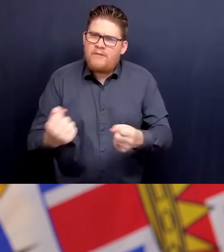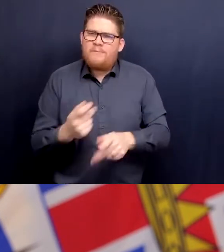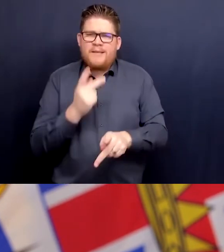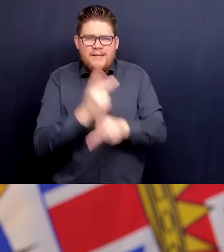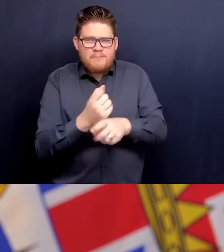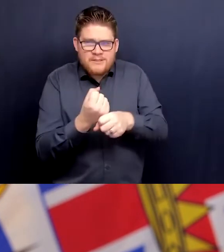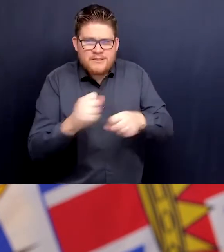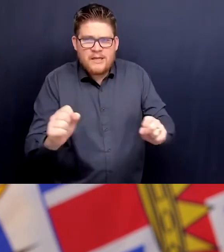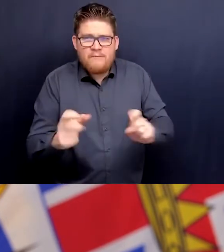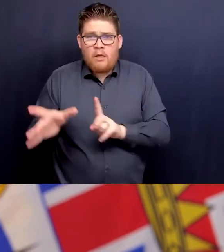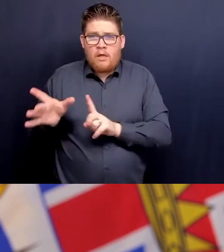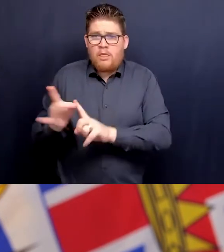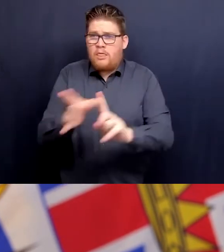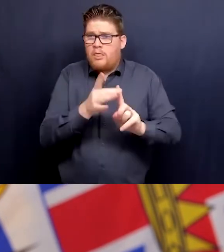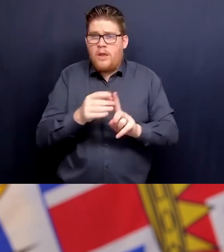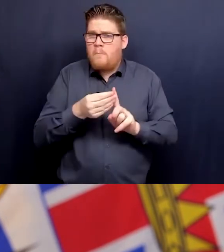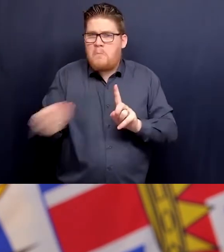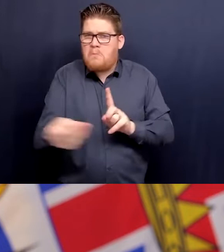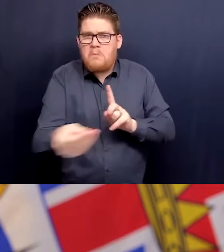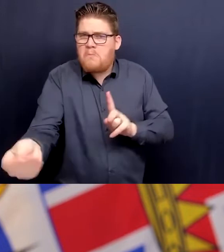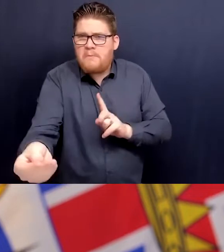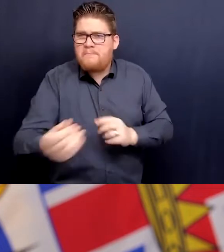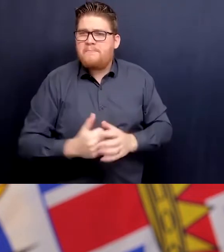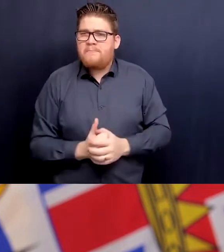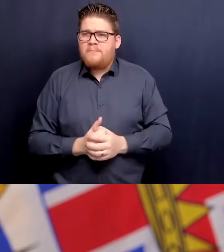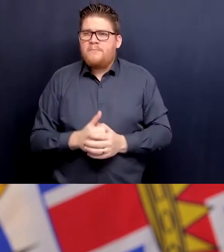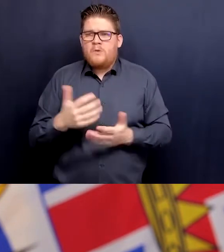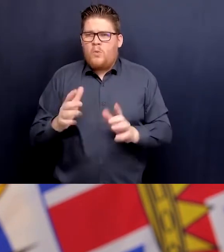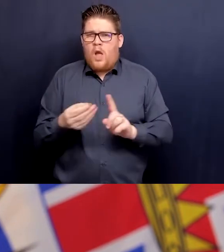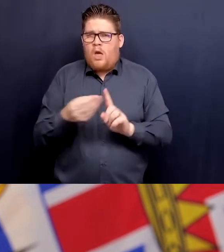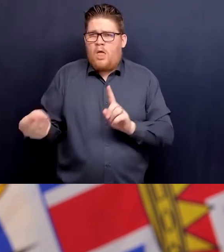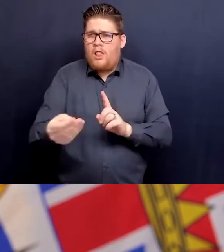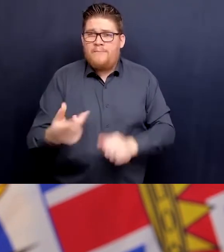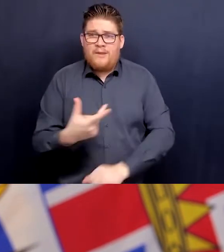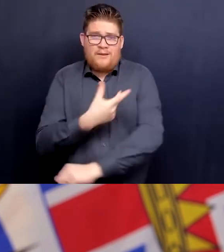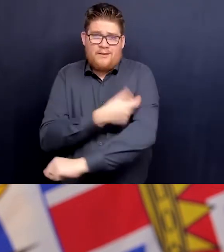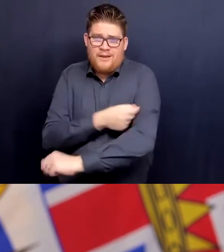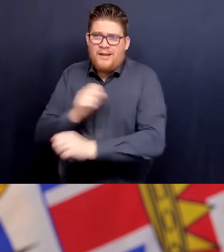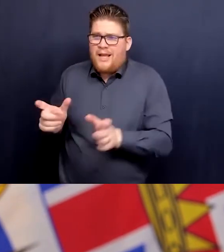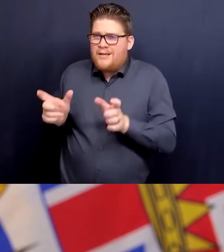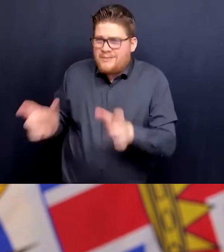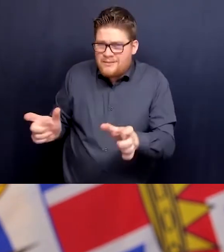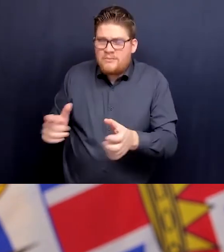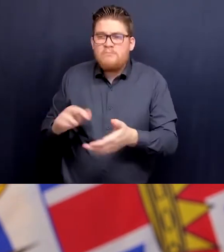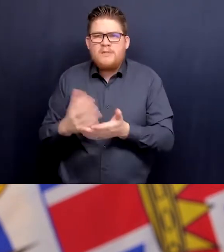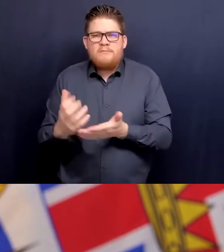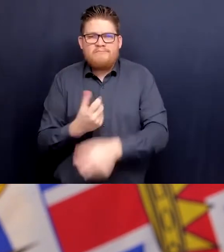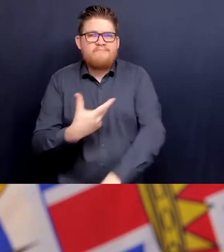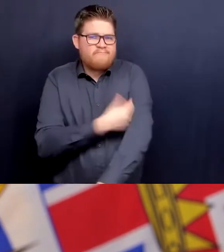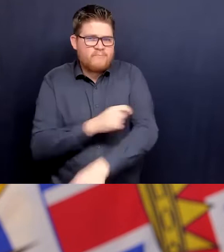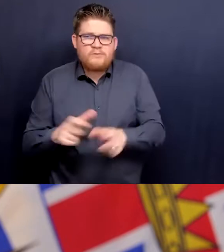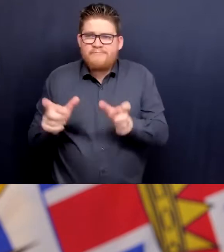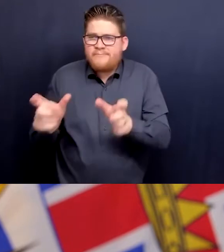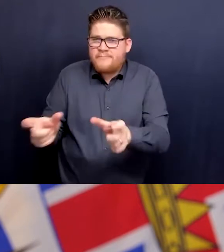transmission of communicable diseases, vaccine preventable diseases in our healthcare system. In terms of what we're doing, yes, we're